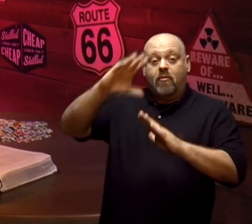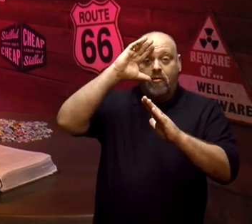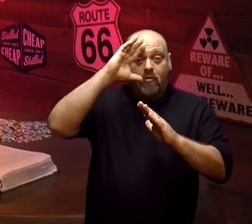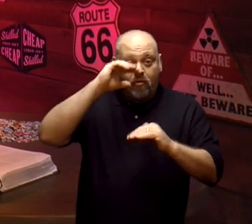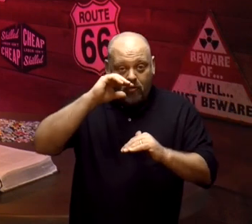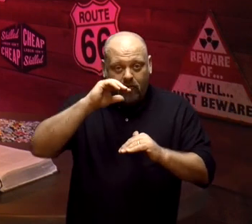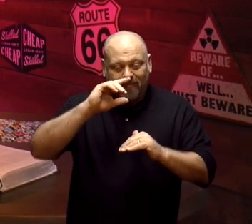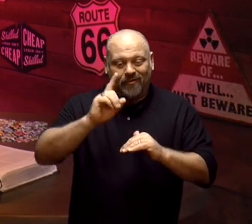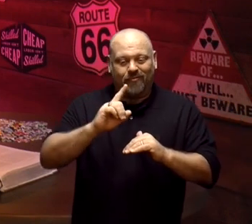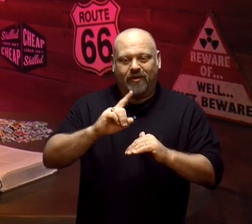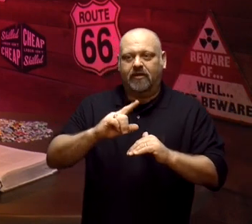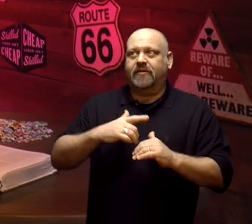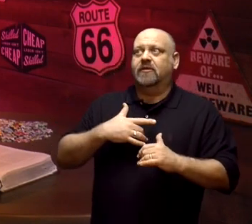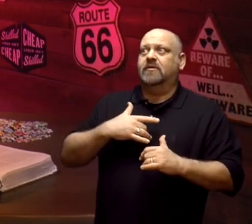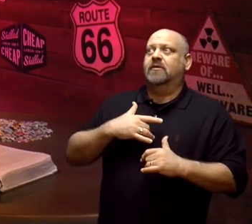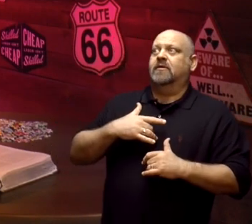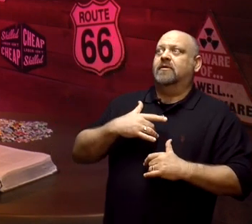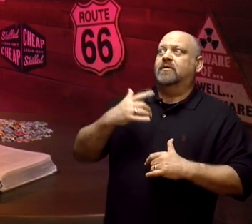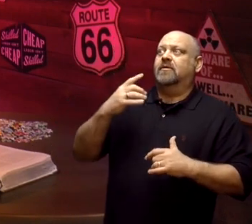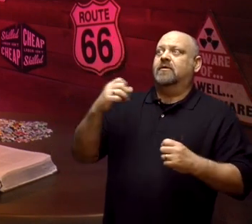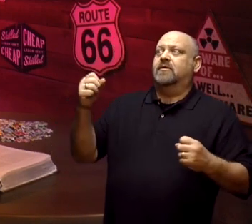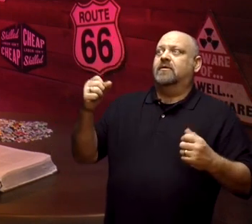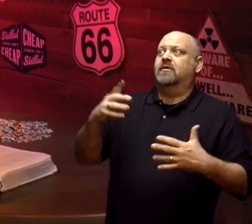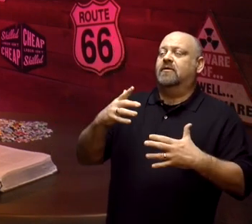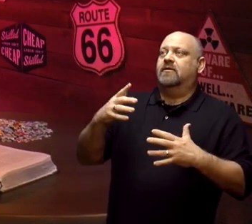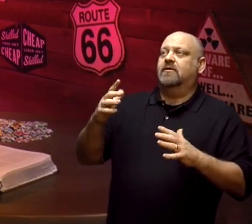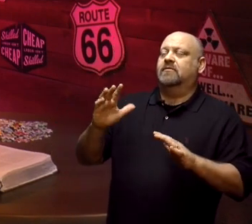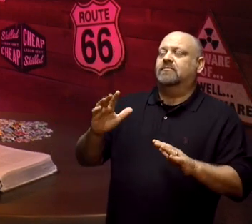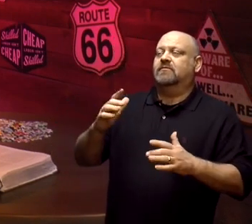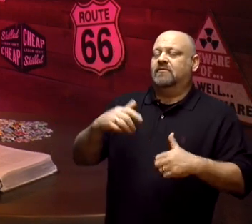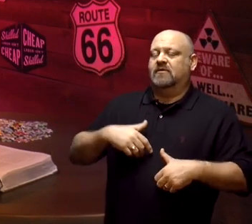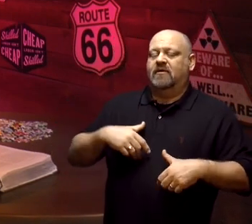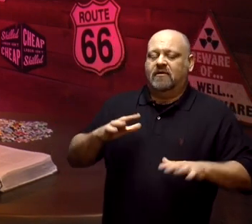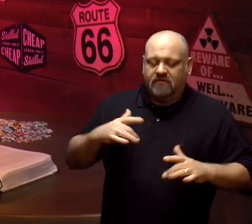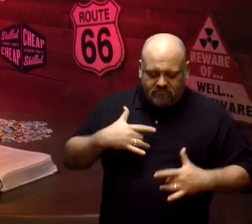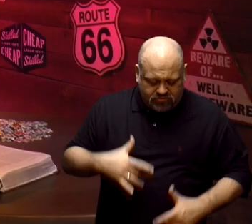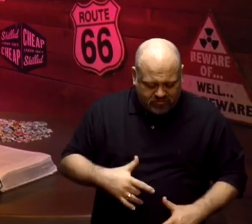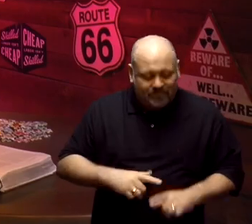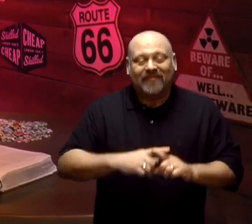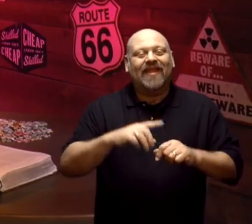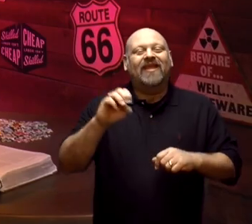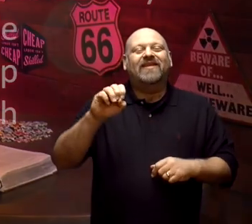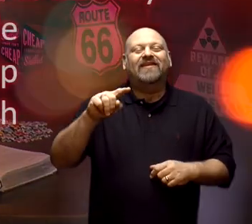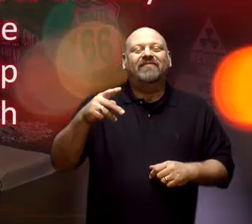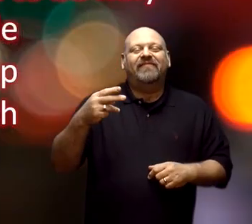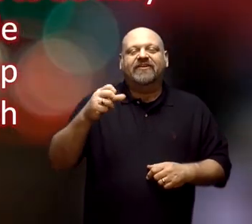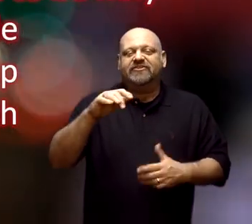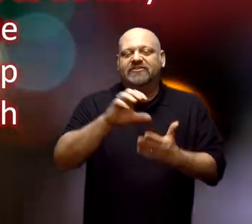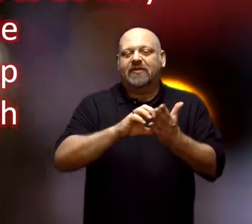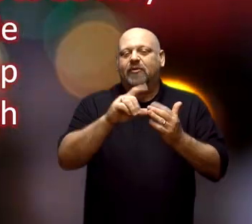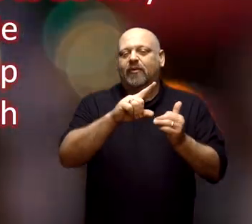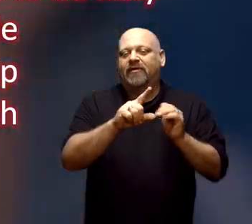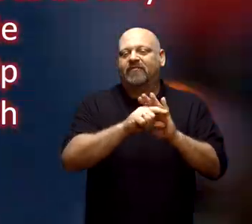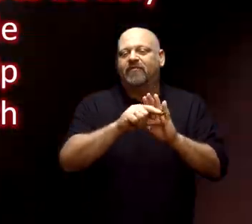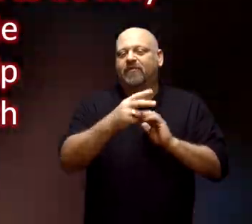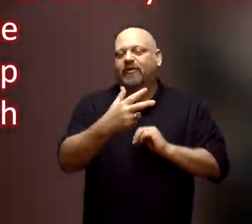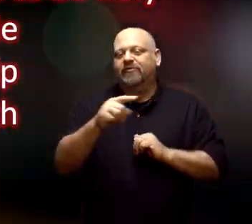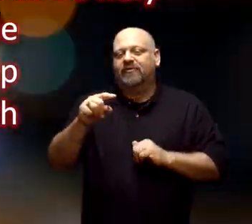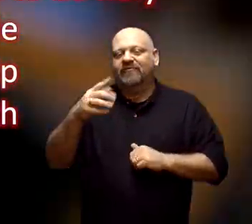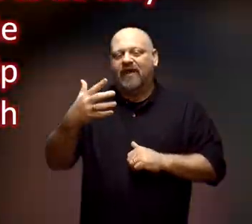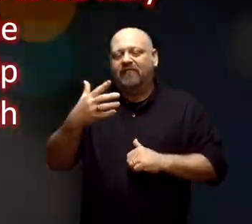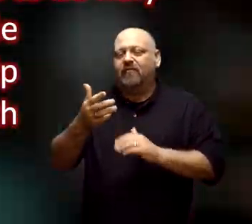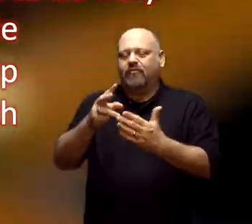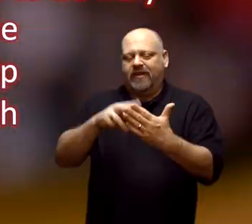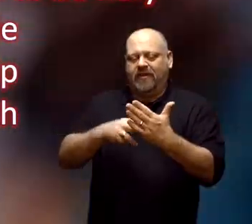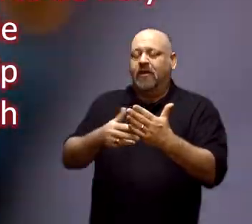hope where there is despair. In Ephesians 1, 3 through 5, we read, "Praise be to the God